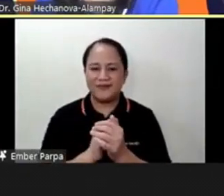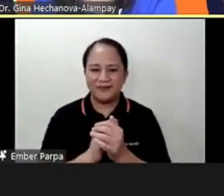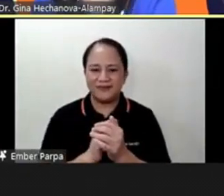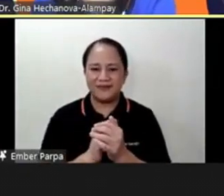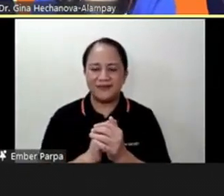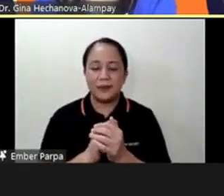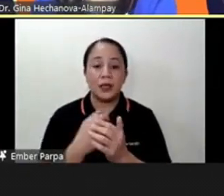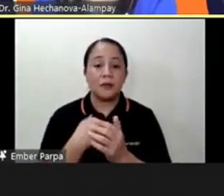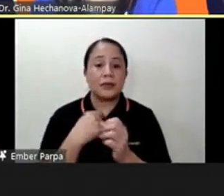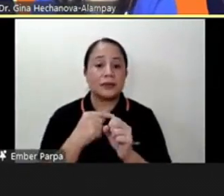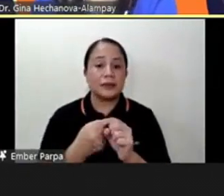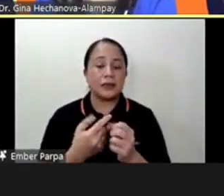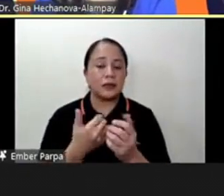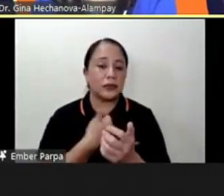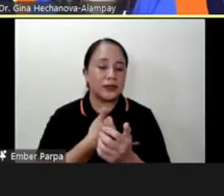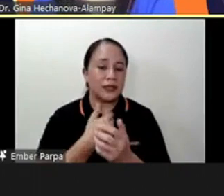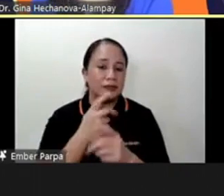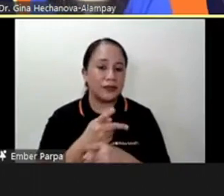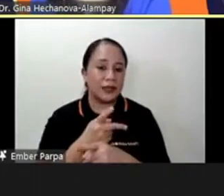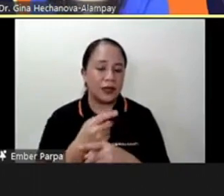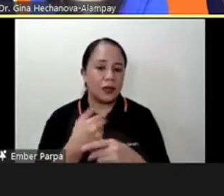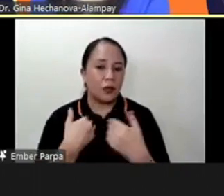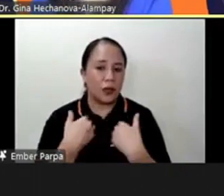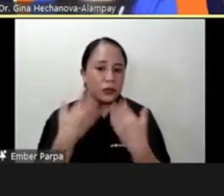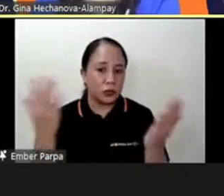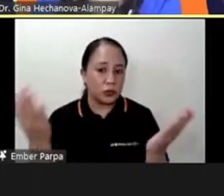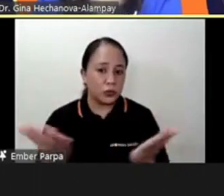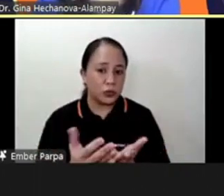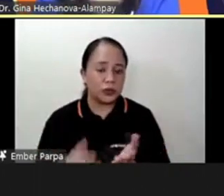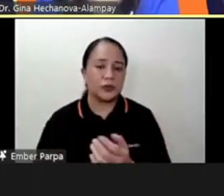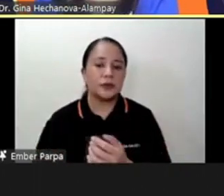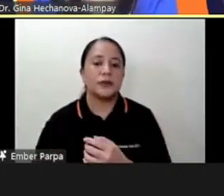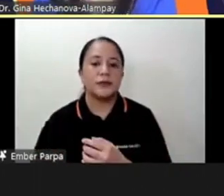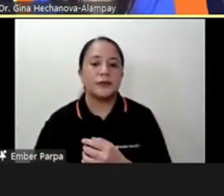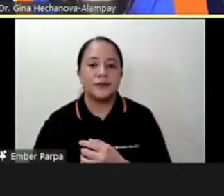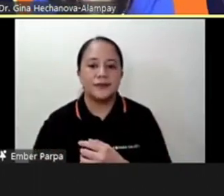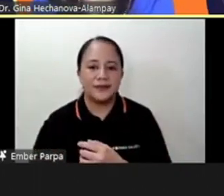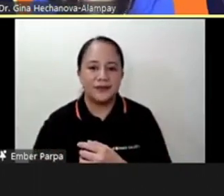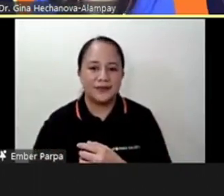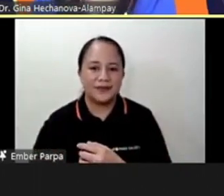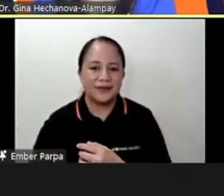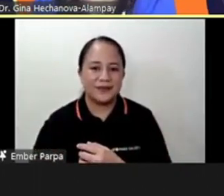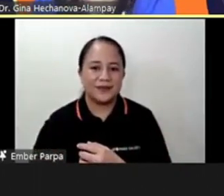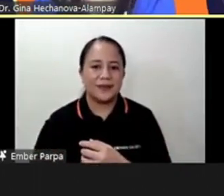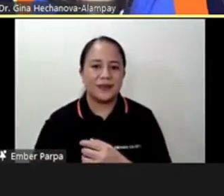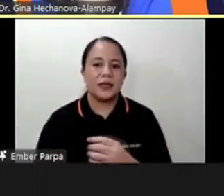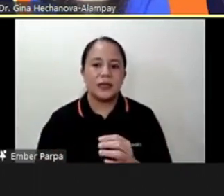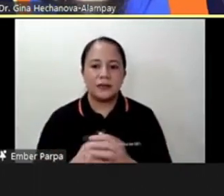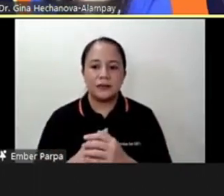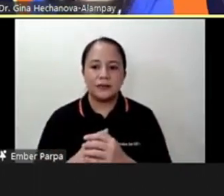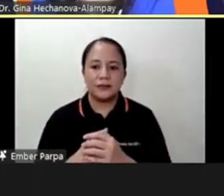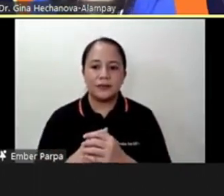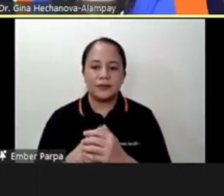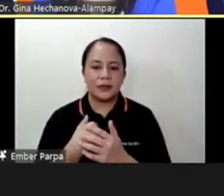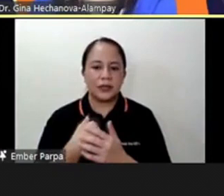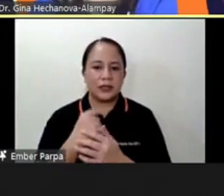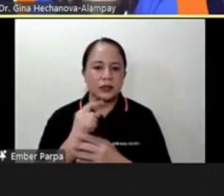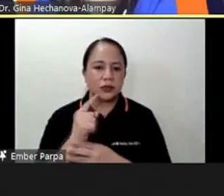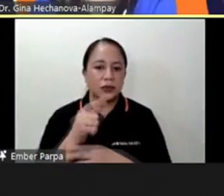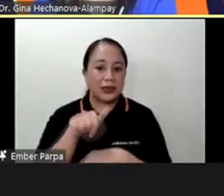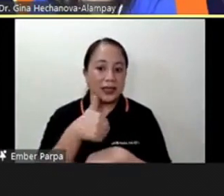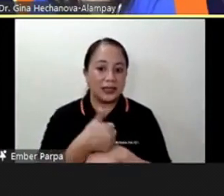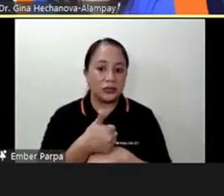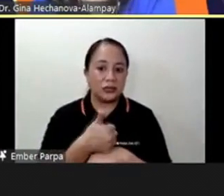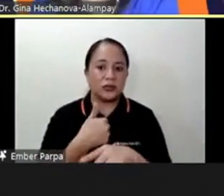I'll begin with self-care, and I'd like to introduce to the body here a mental health app that was just launched last